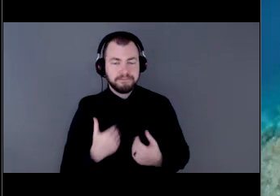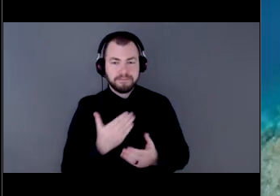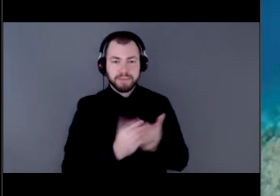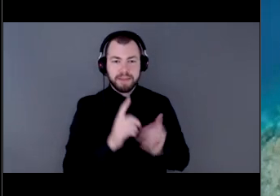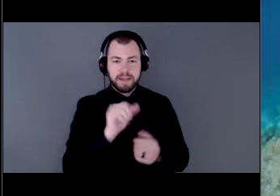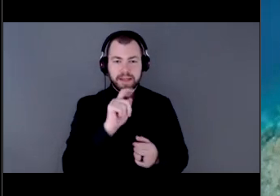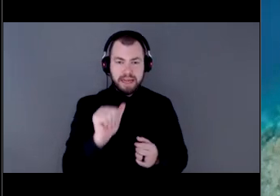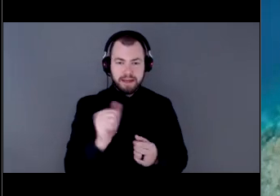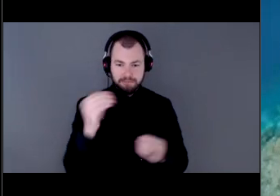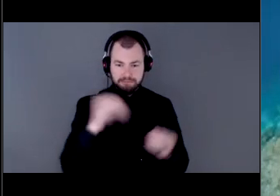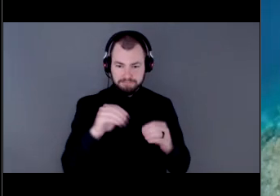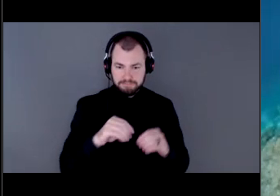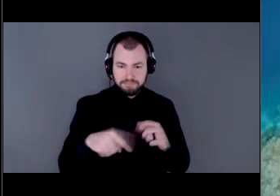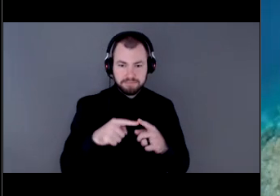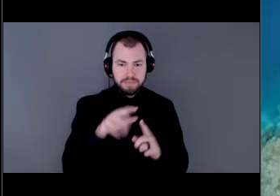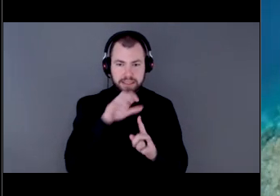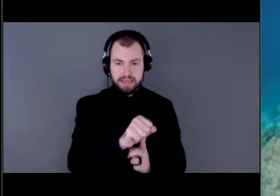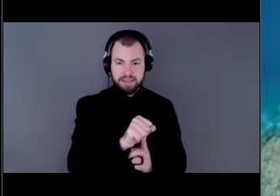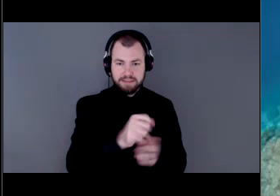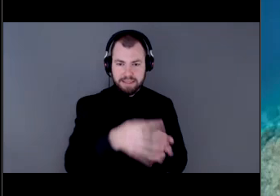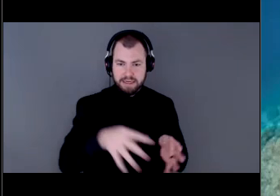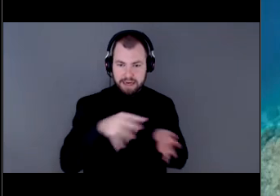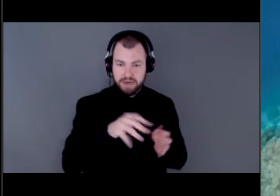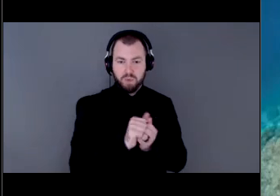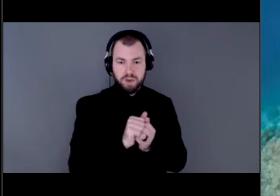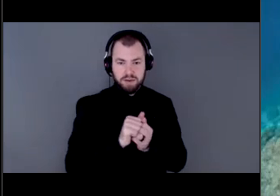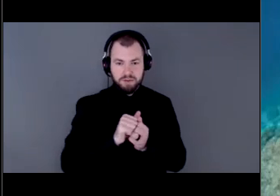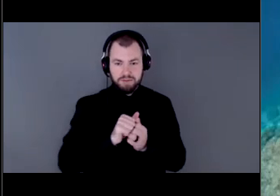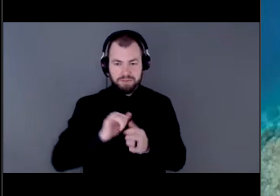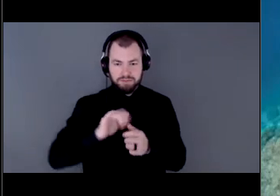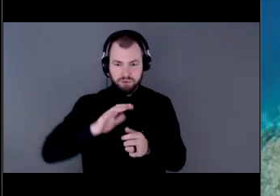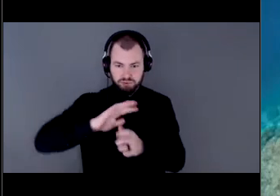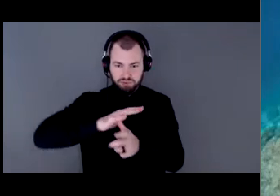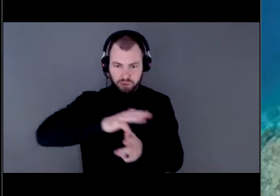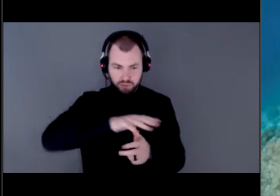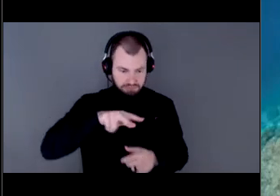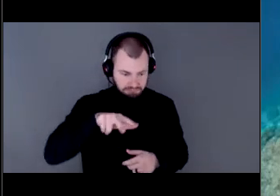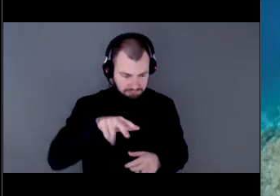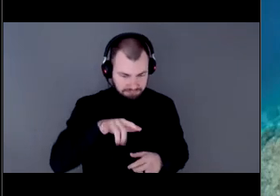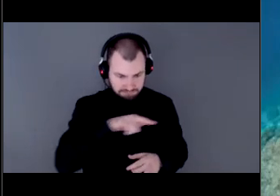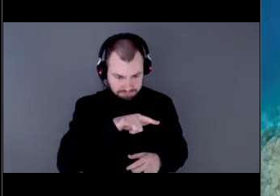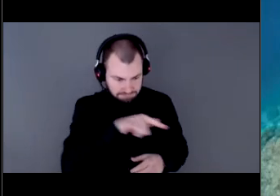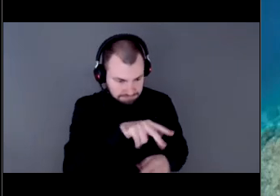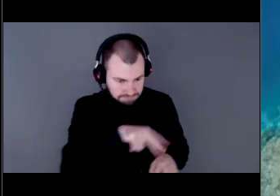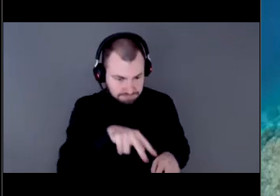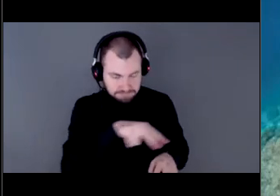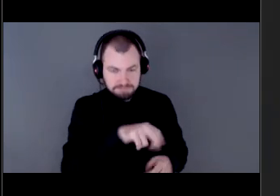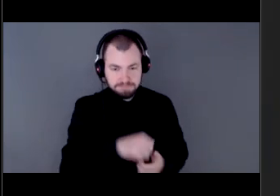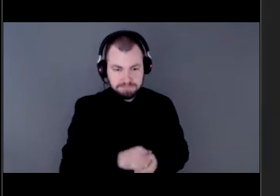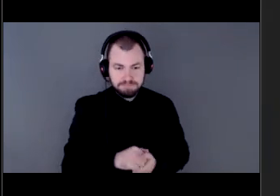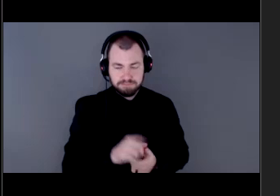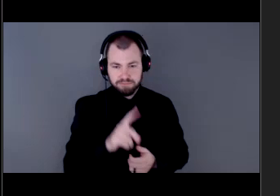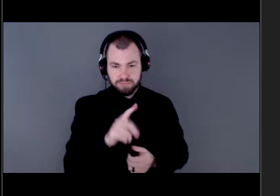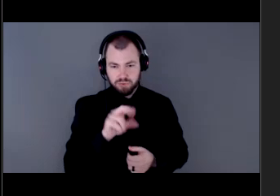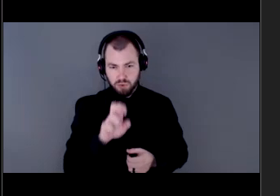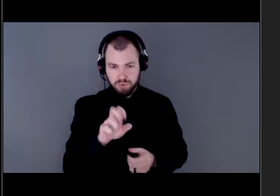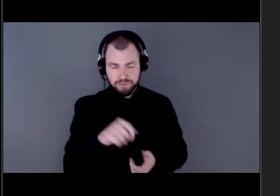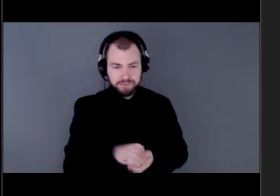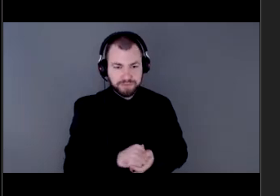detection of nets with drones. You can go ahead and go to the next one. Taking imagery at various altitudes and of nets at various